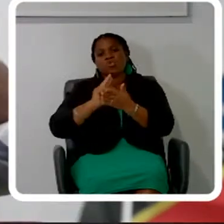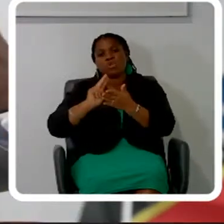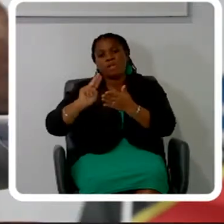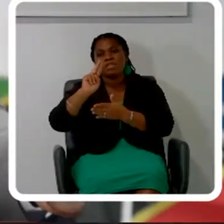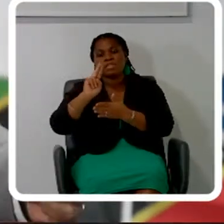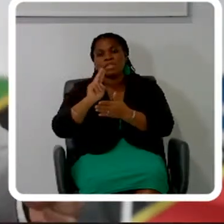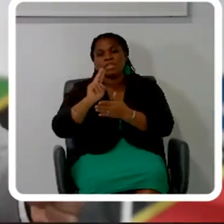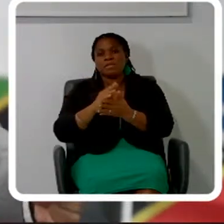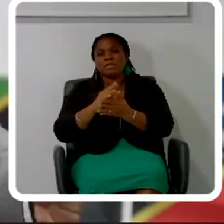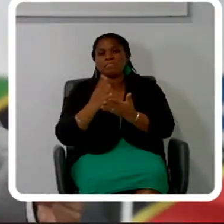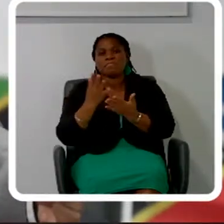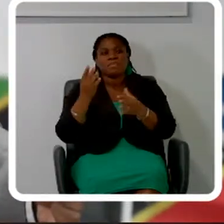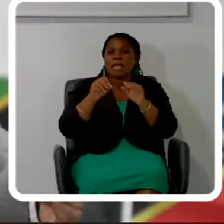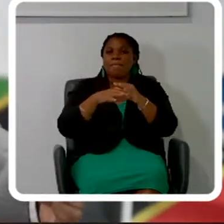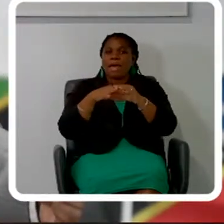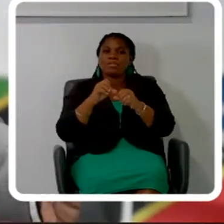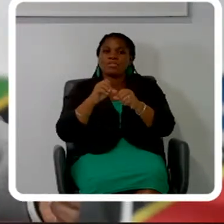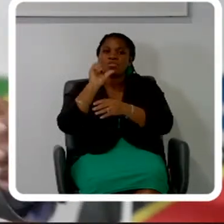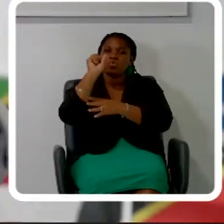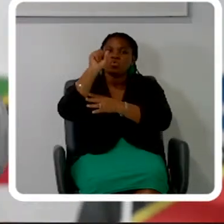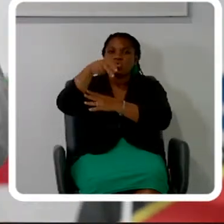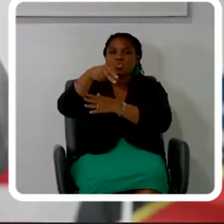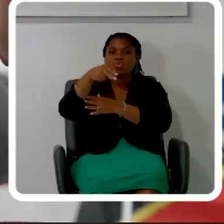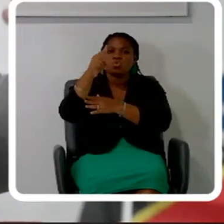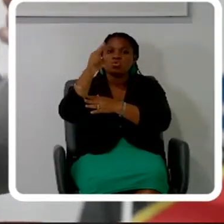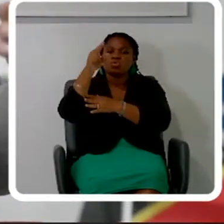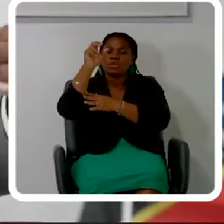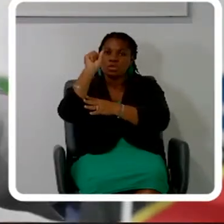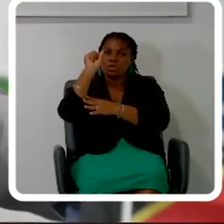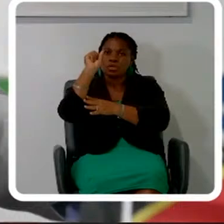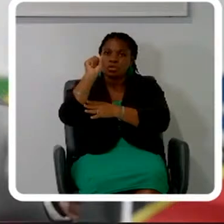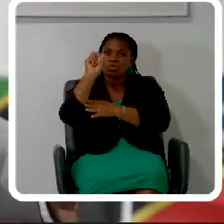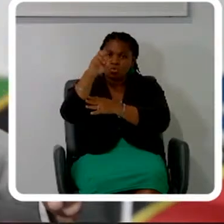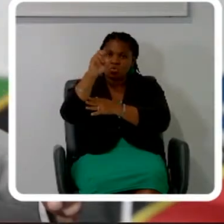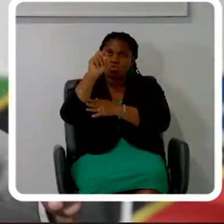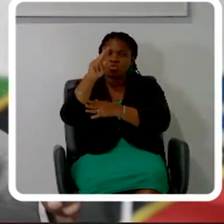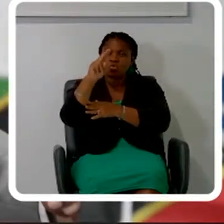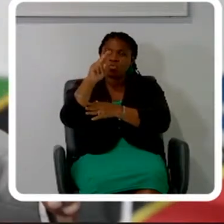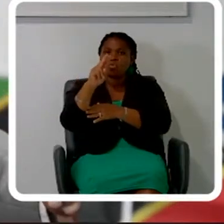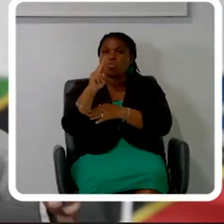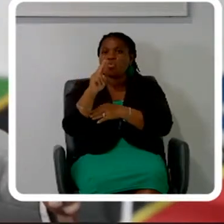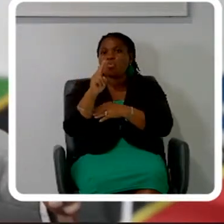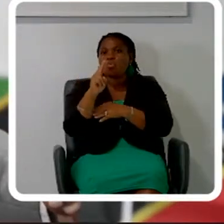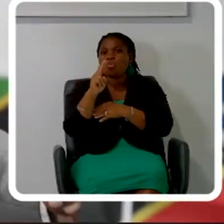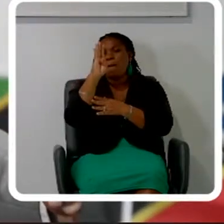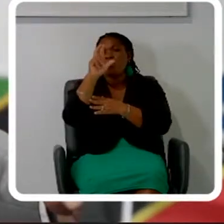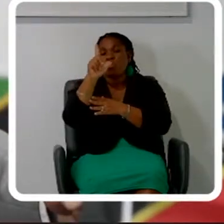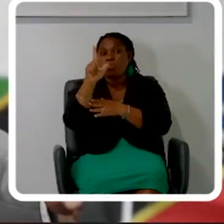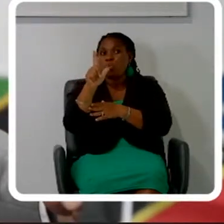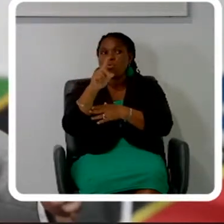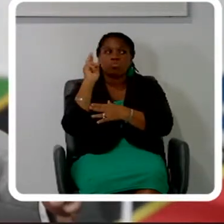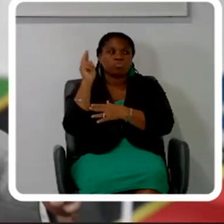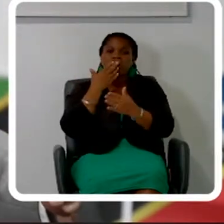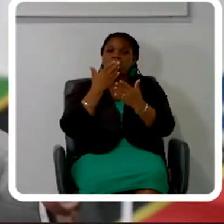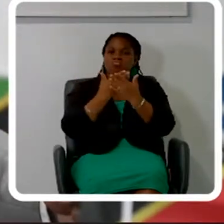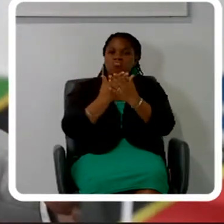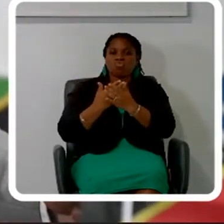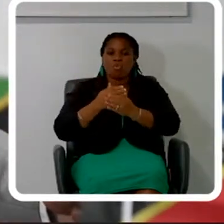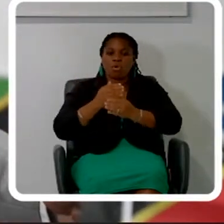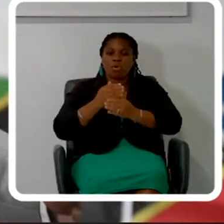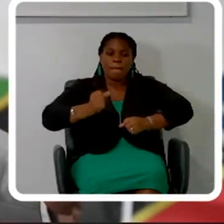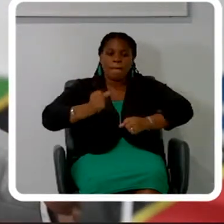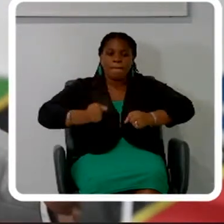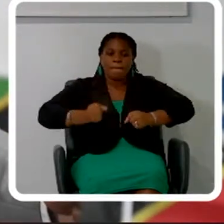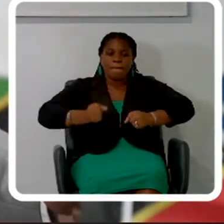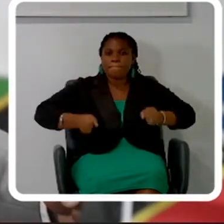Super Bowl and so forth. So they have attained a very high level of sophistication when it comes to marching bands and performances. And they